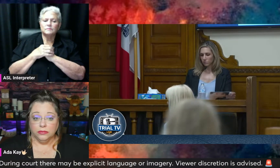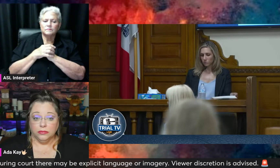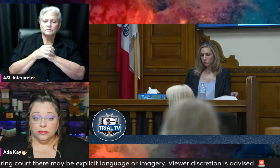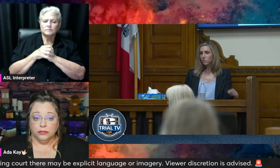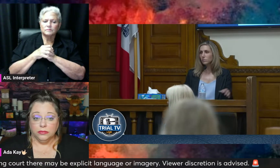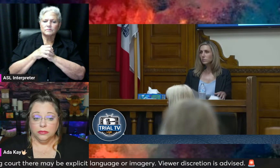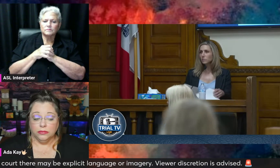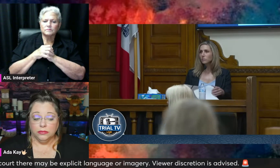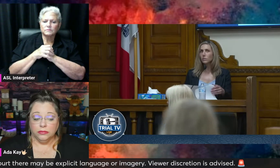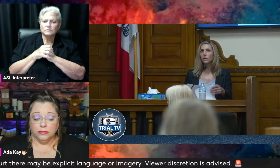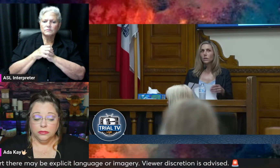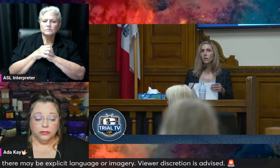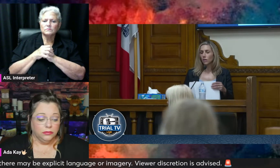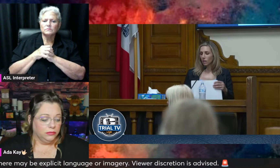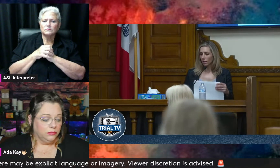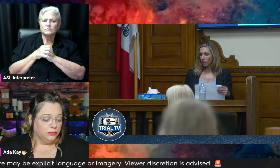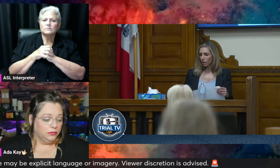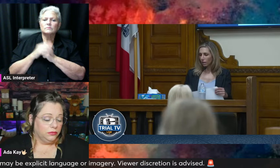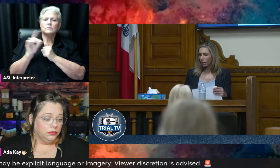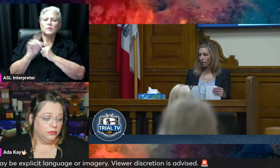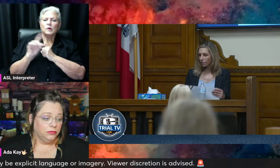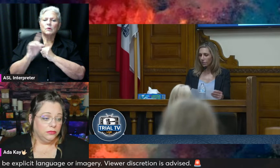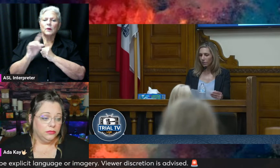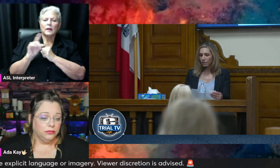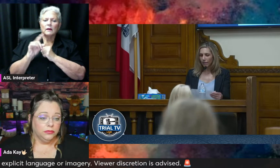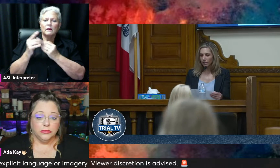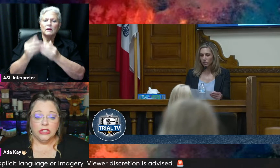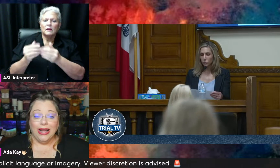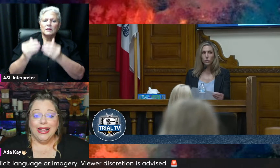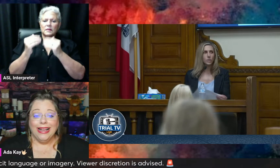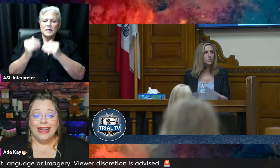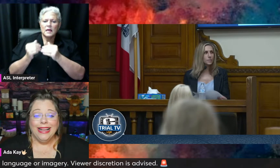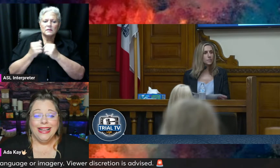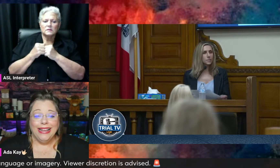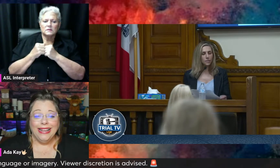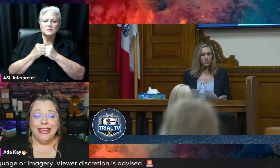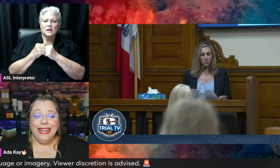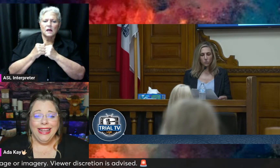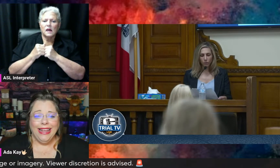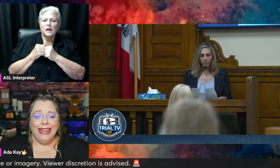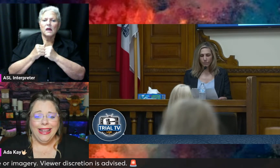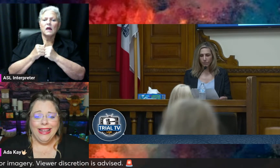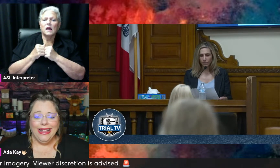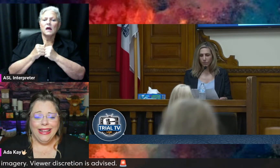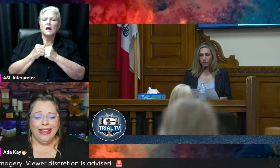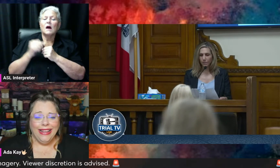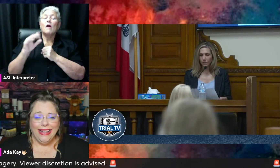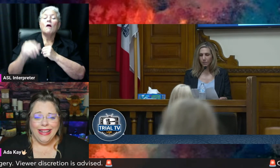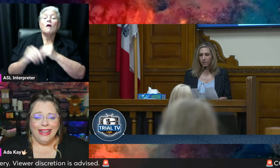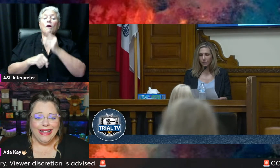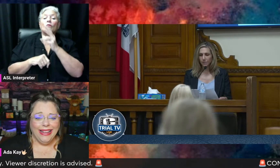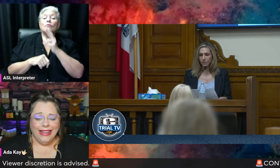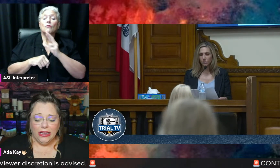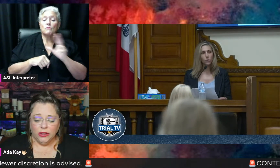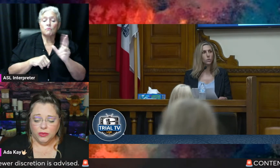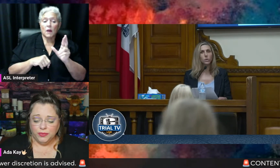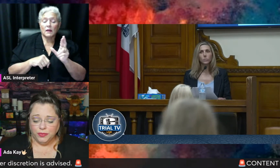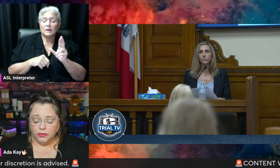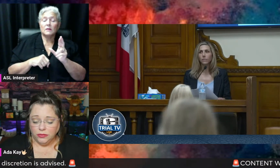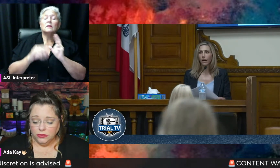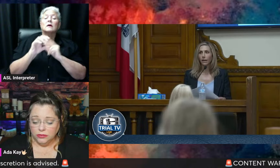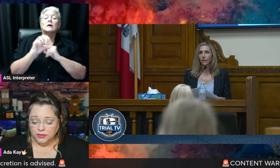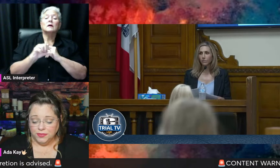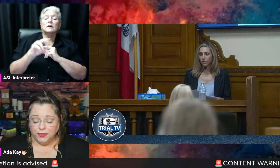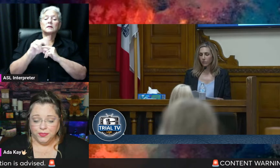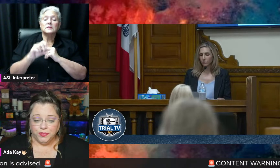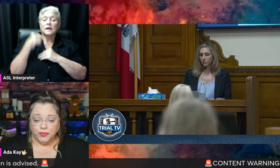All right. Where do you want to go from there? And the next wound that's listed is on the right side of the face, and that's seen in photo